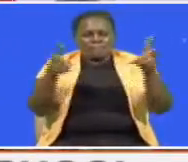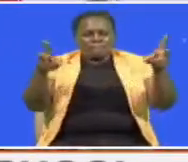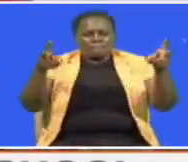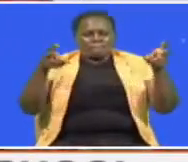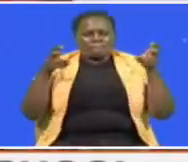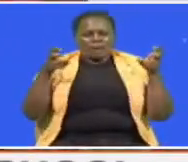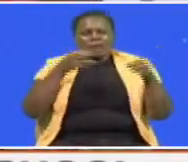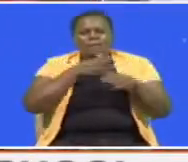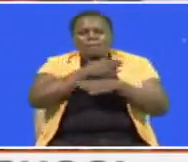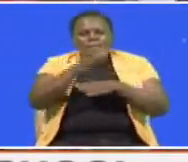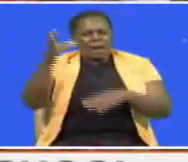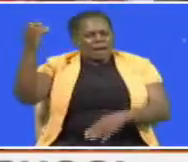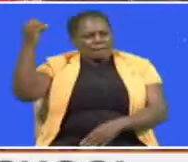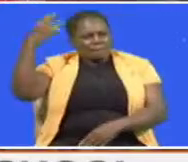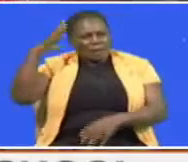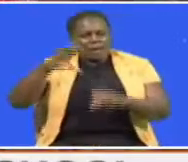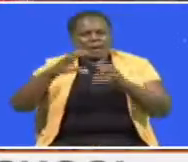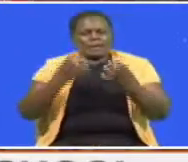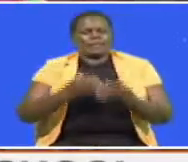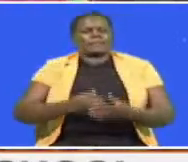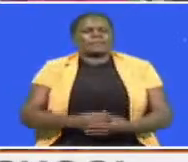diversion to the grueling classes.